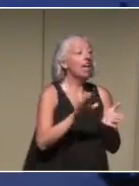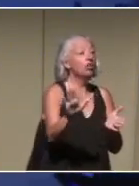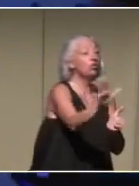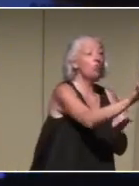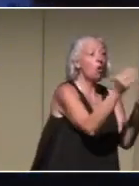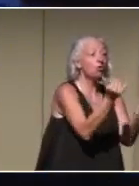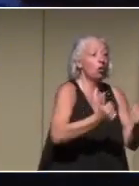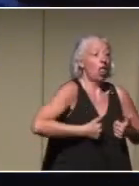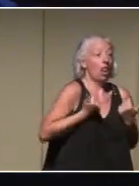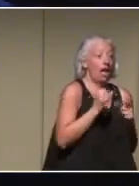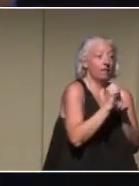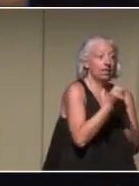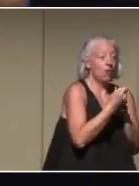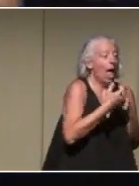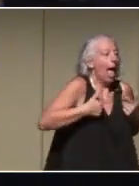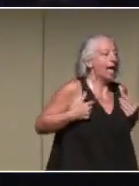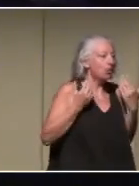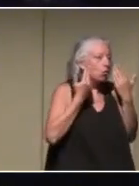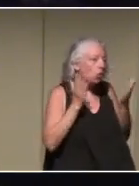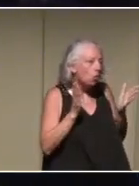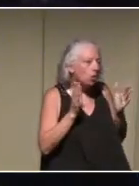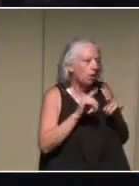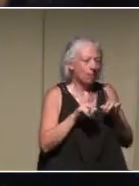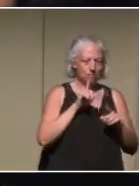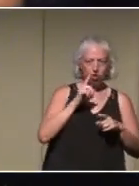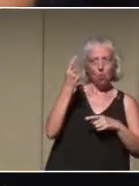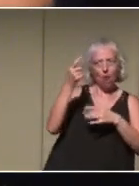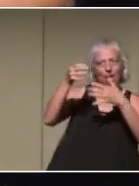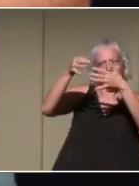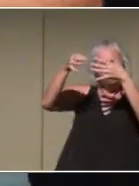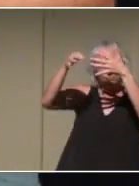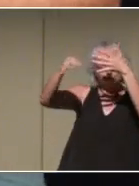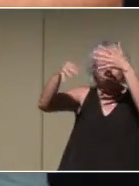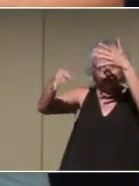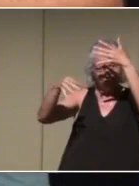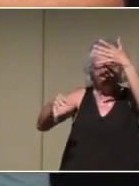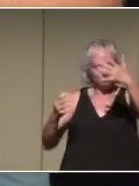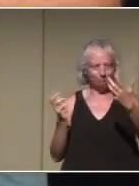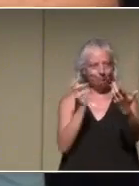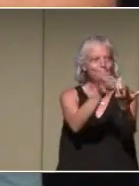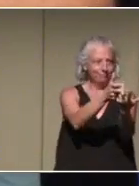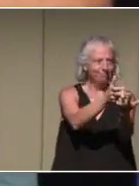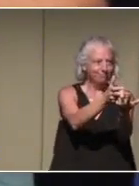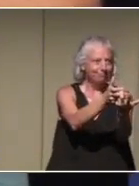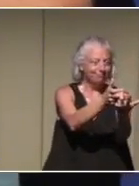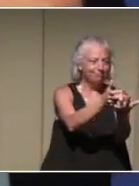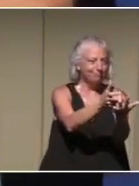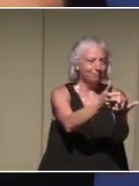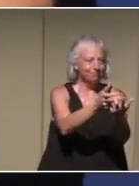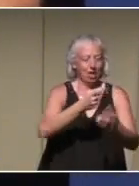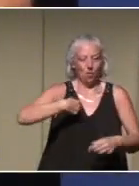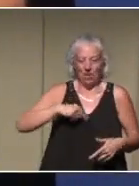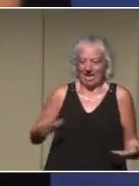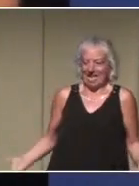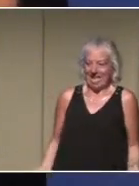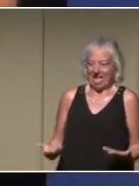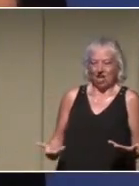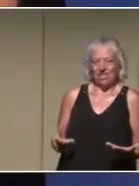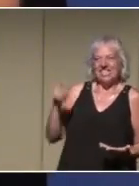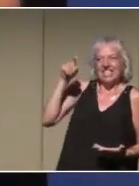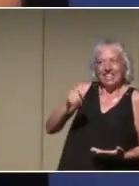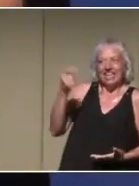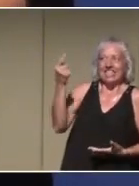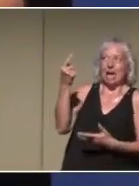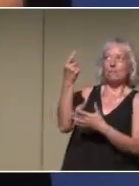yourself, but I'm sure one of those descriptions fit you today. All of us come needing something from